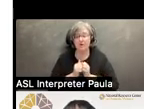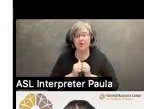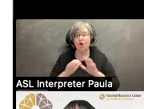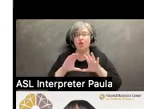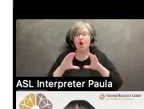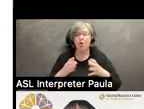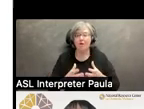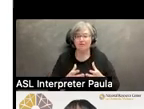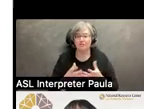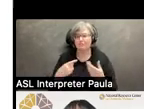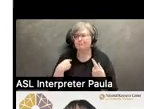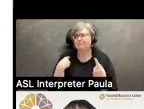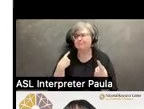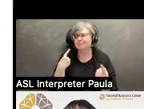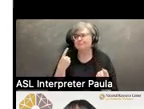coalition for